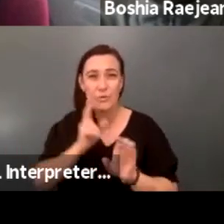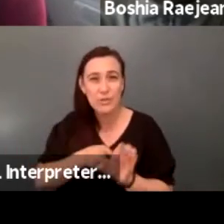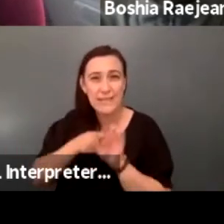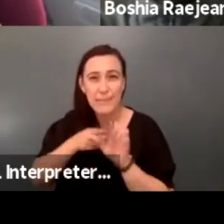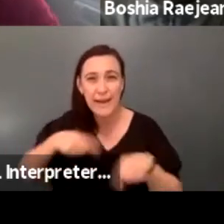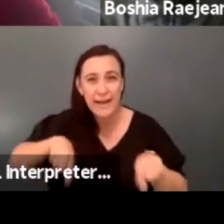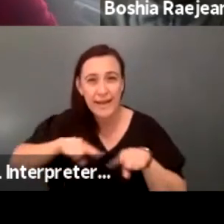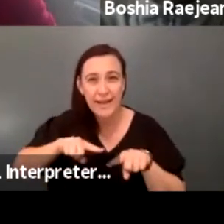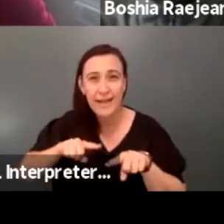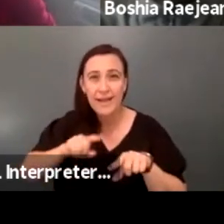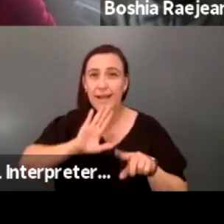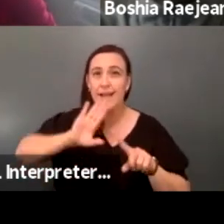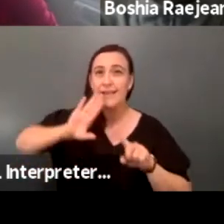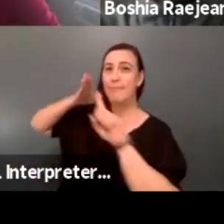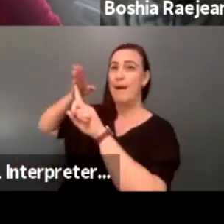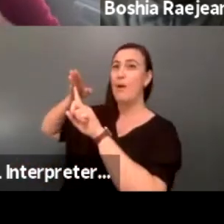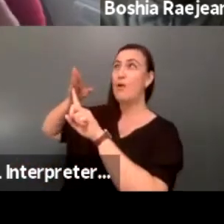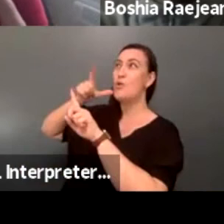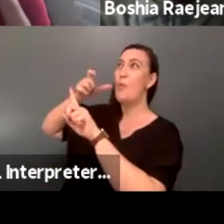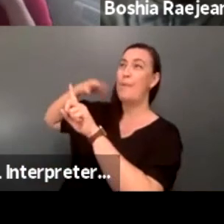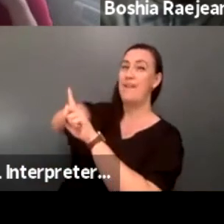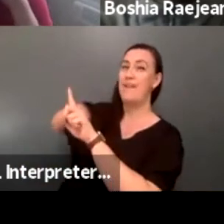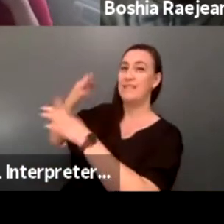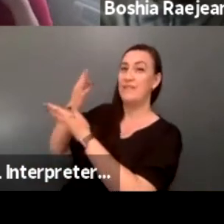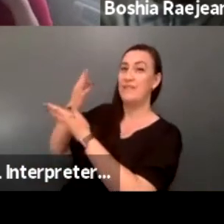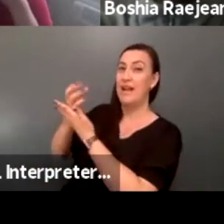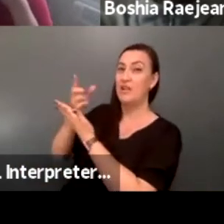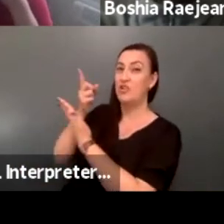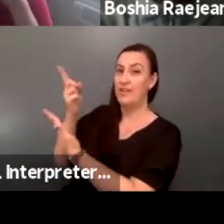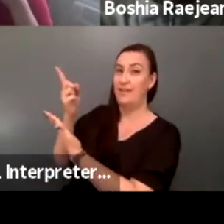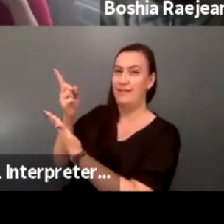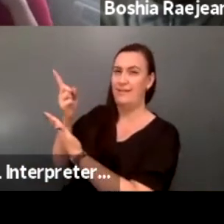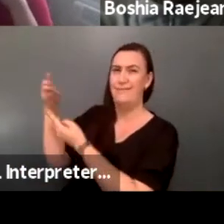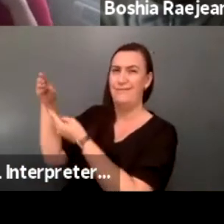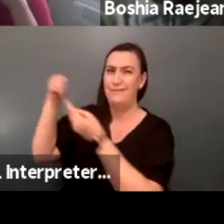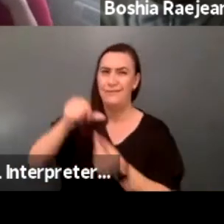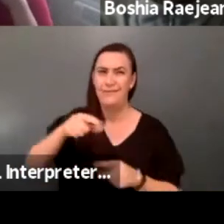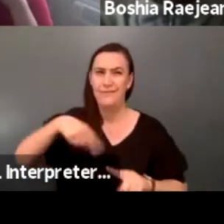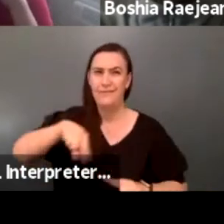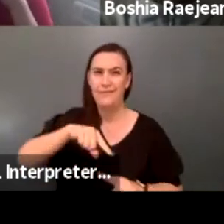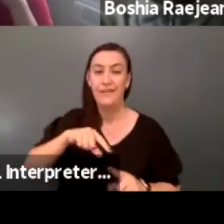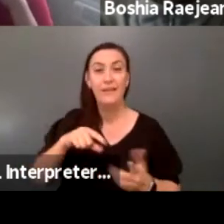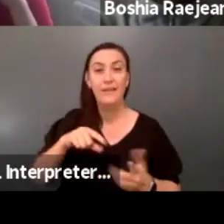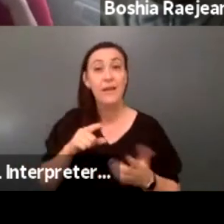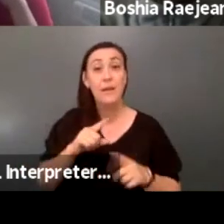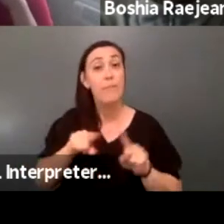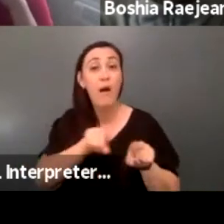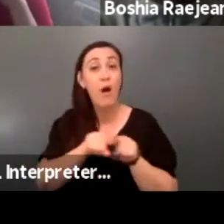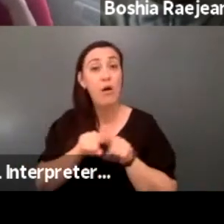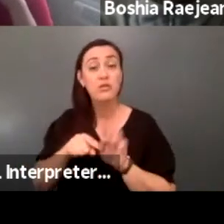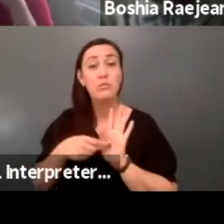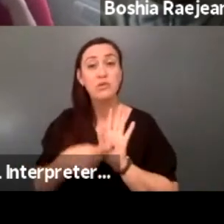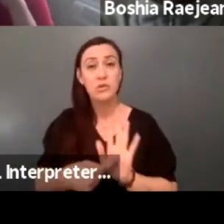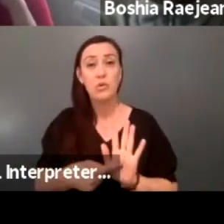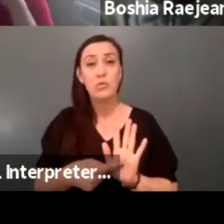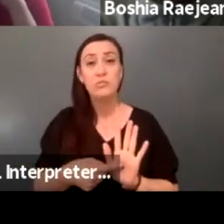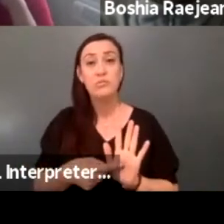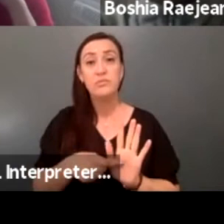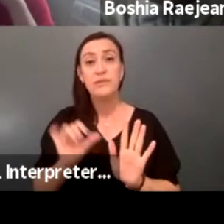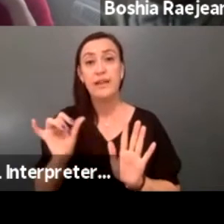it, but the people who are benefiting financially from it. But this also speaks to one of the sort of